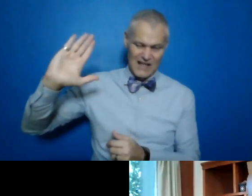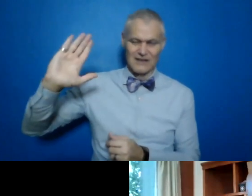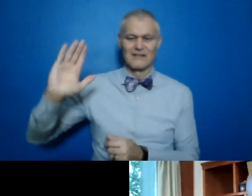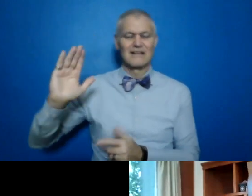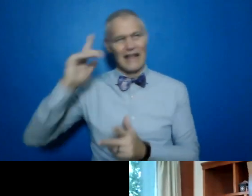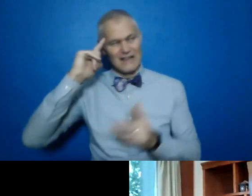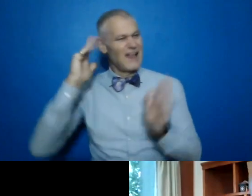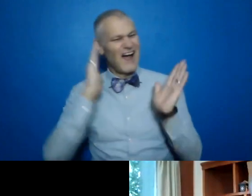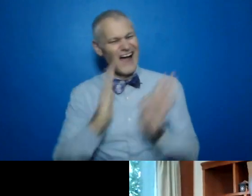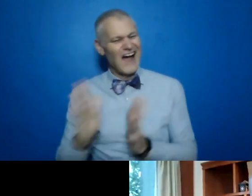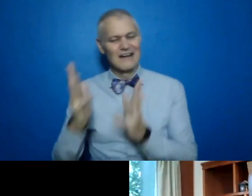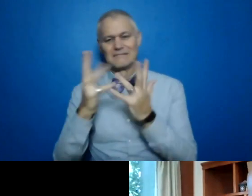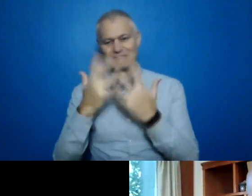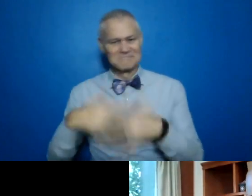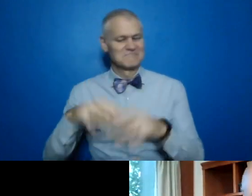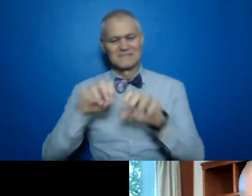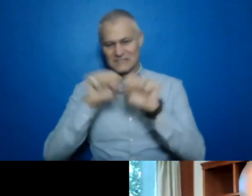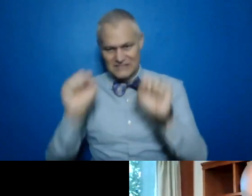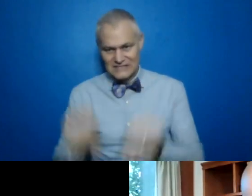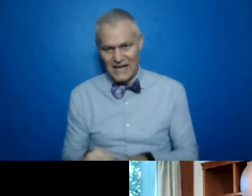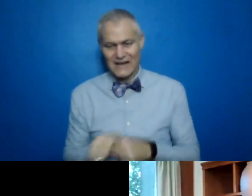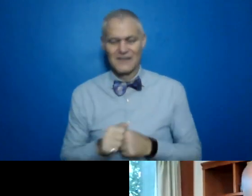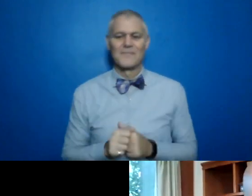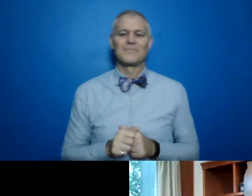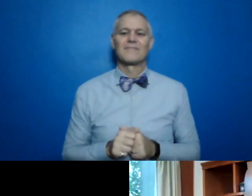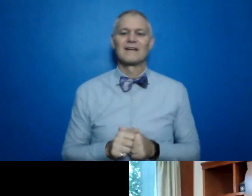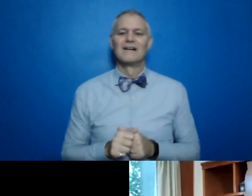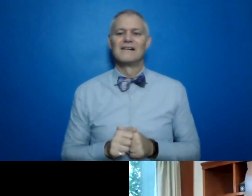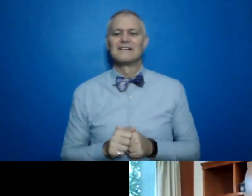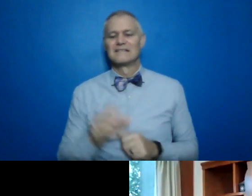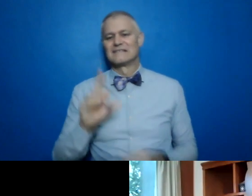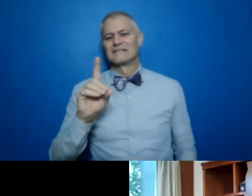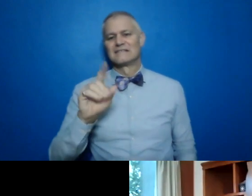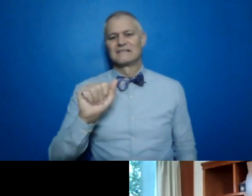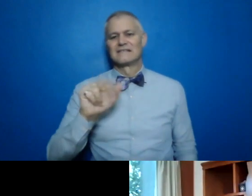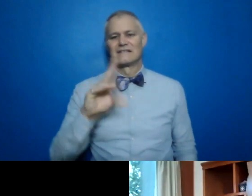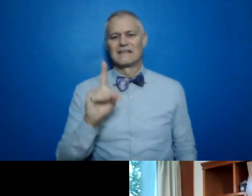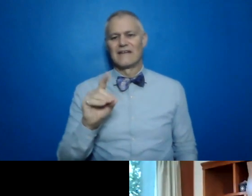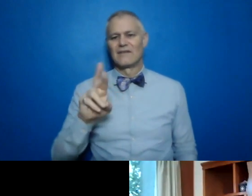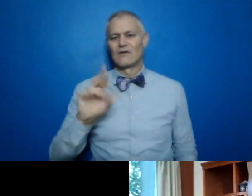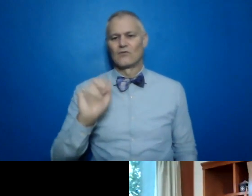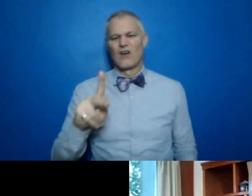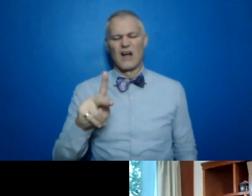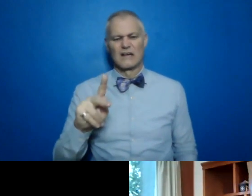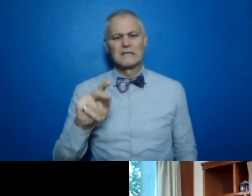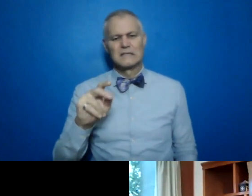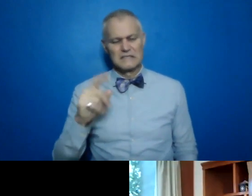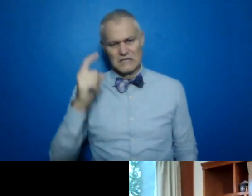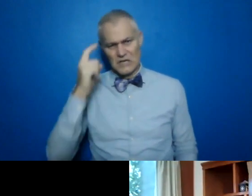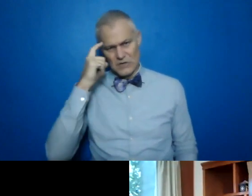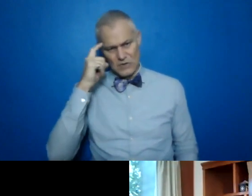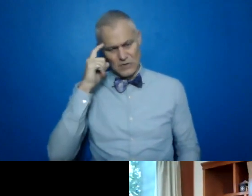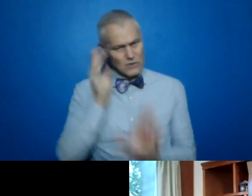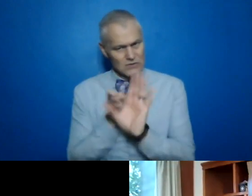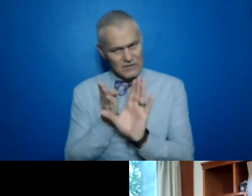of society. And you think about, like, David Rock is a neuropsychologist. I love David Rock. He has a